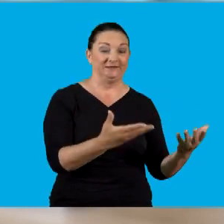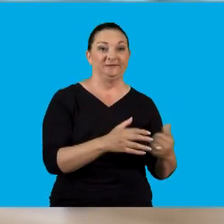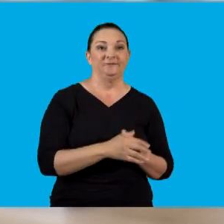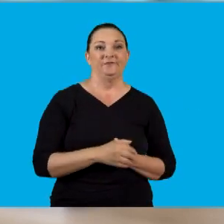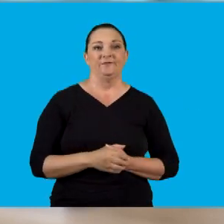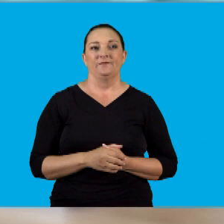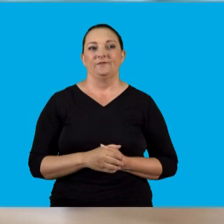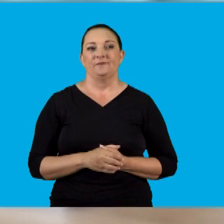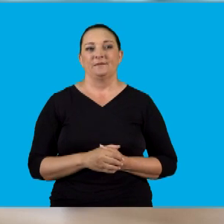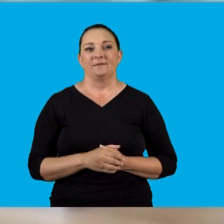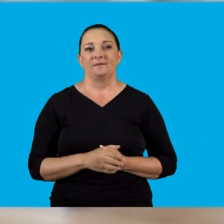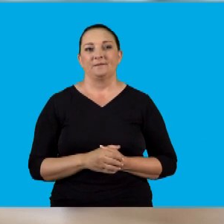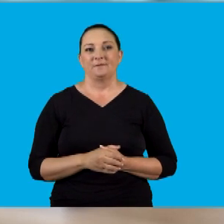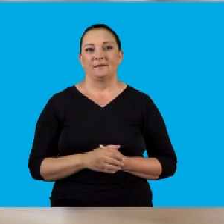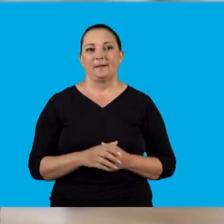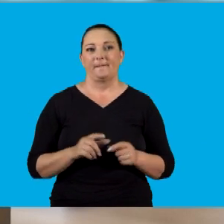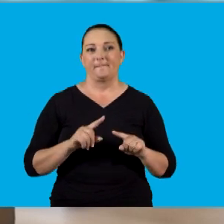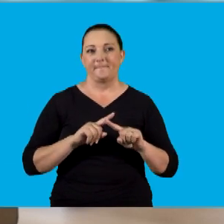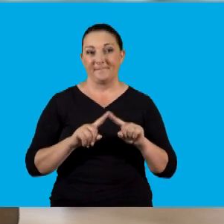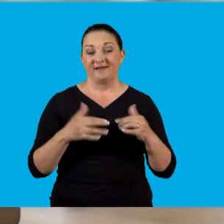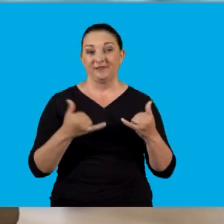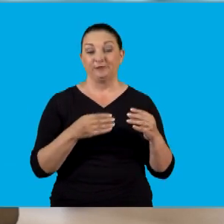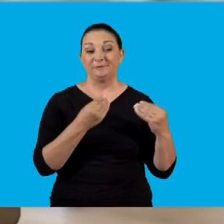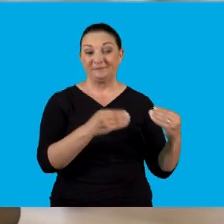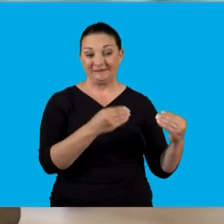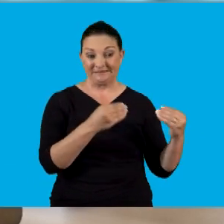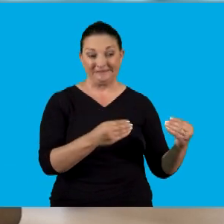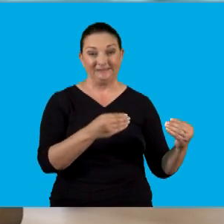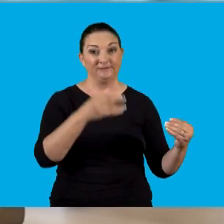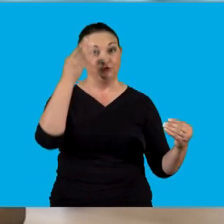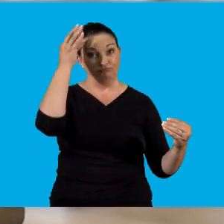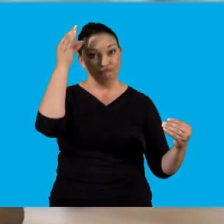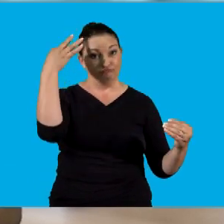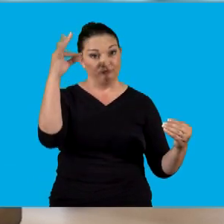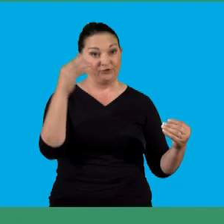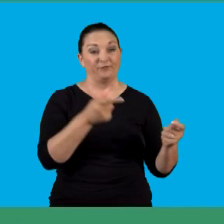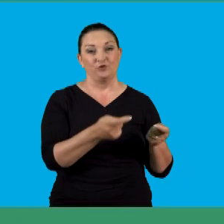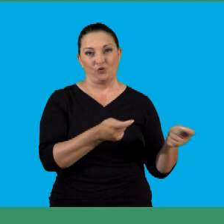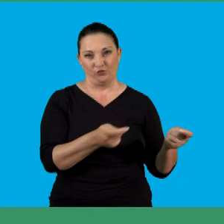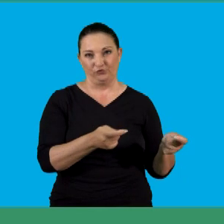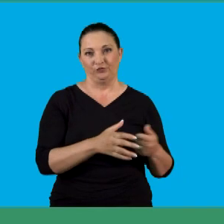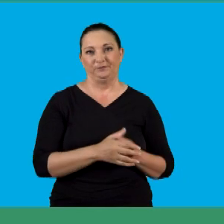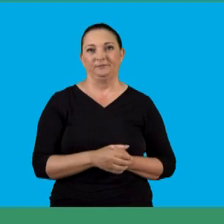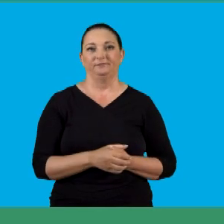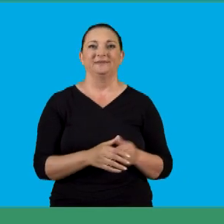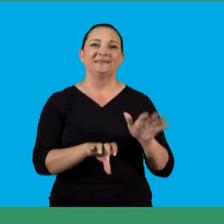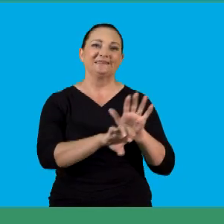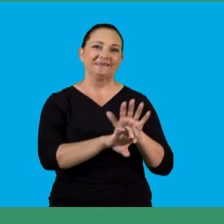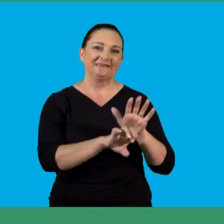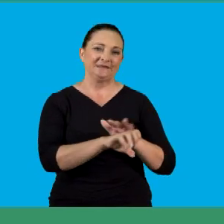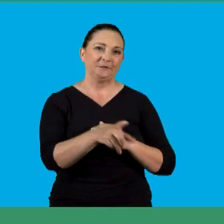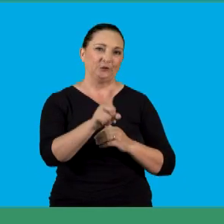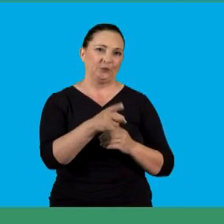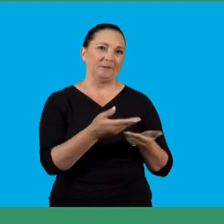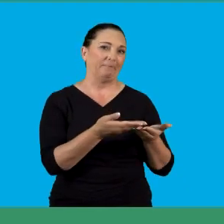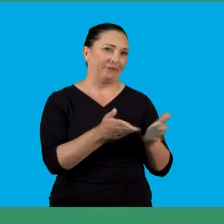these businesses that fall under the public sector. refers to businesses that are owned and controlled